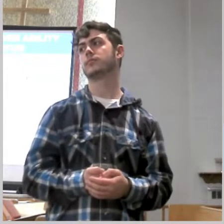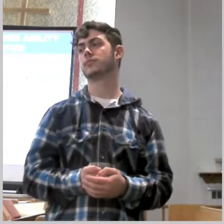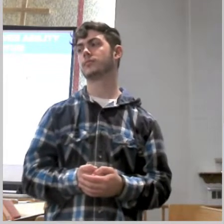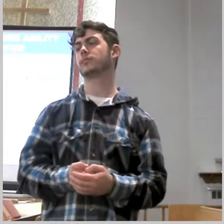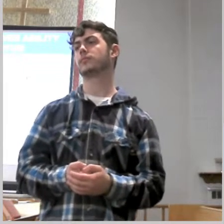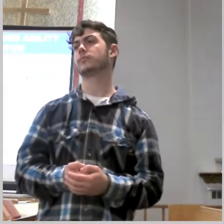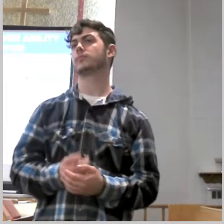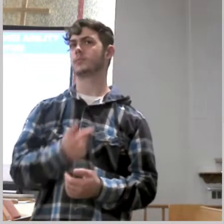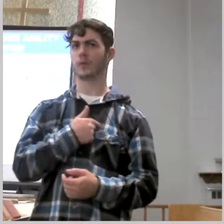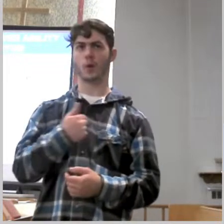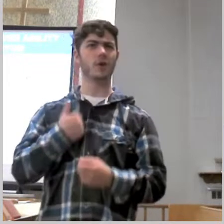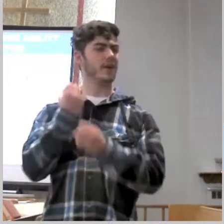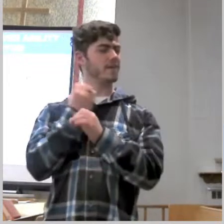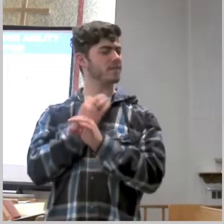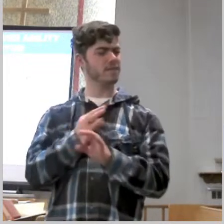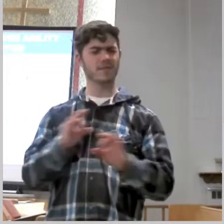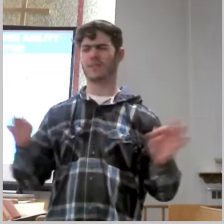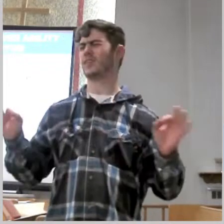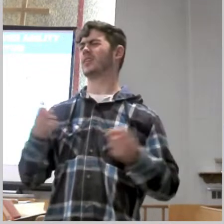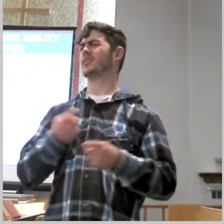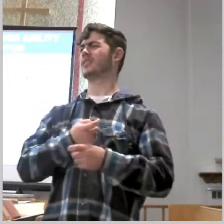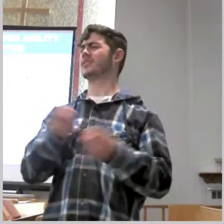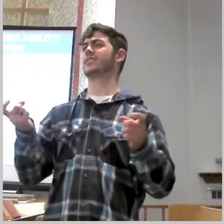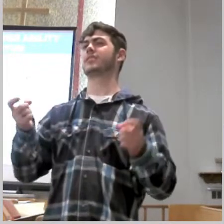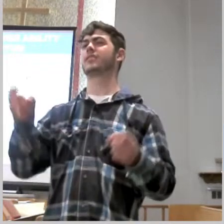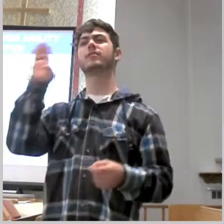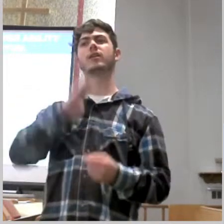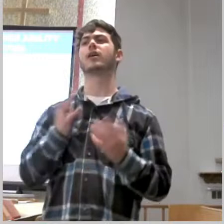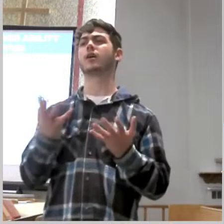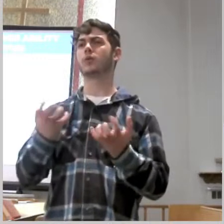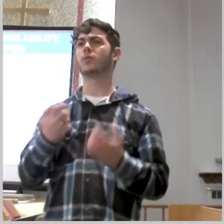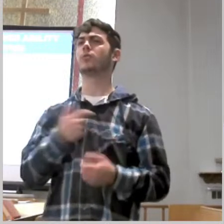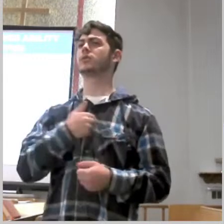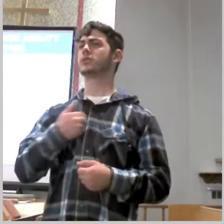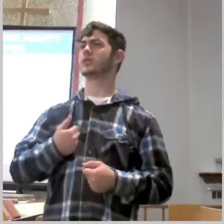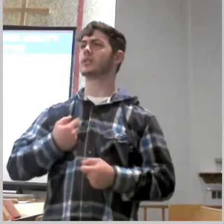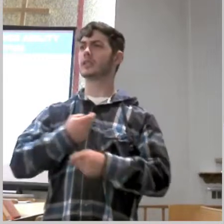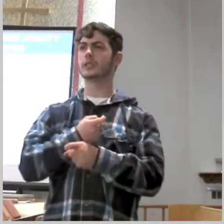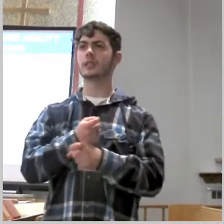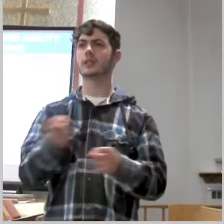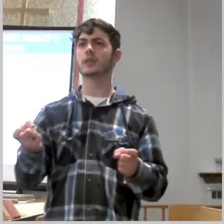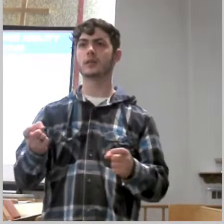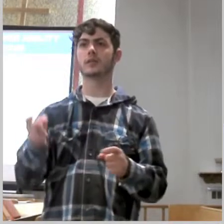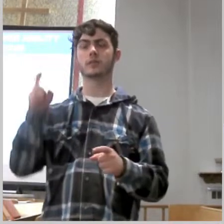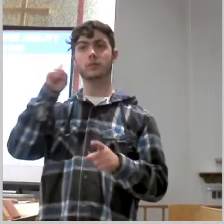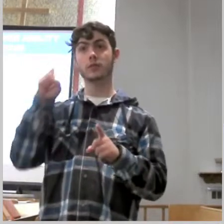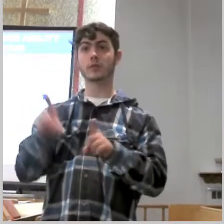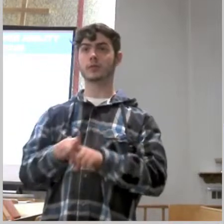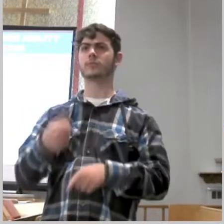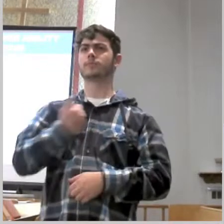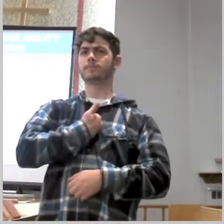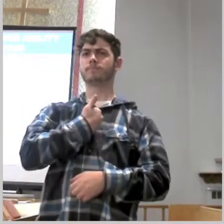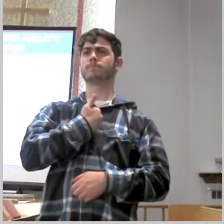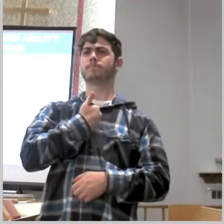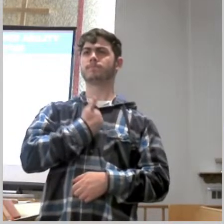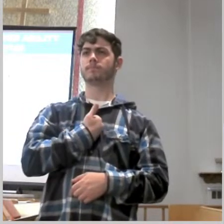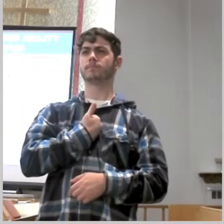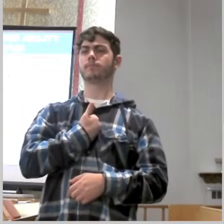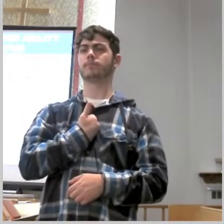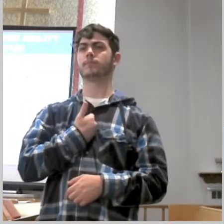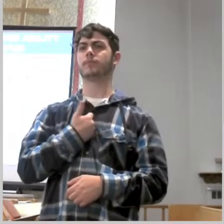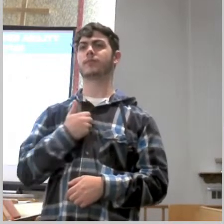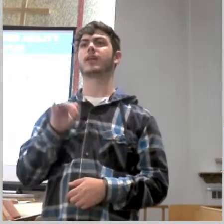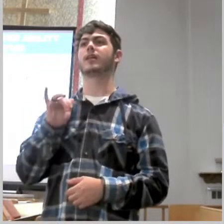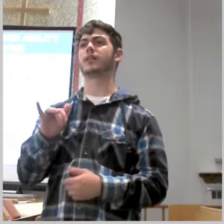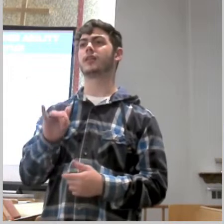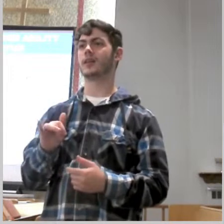free to give. God wants us to give on our own accord because we see His grace and because we know we are more